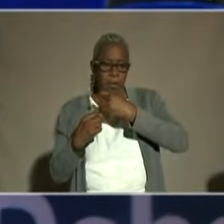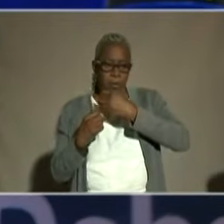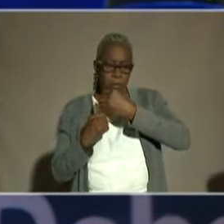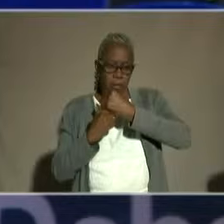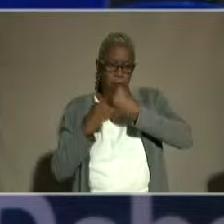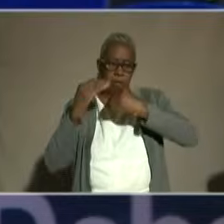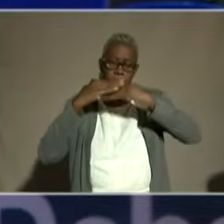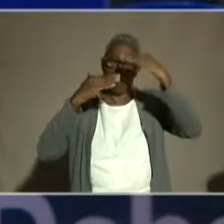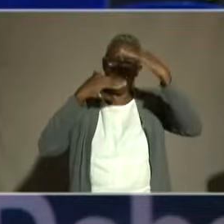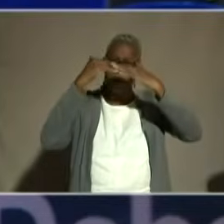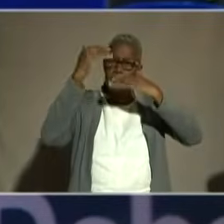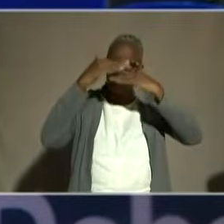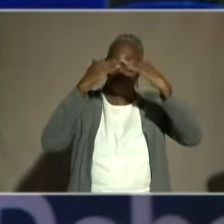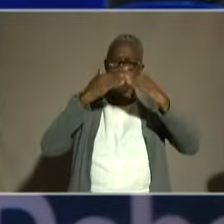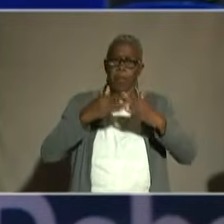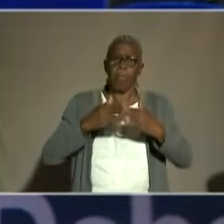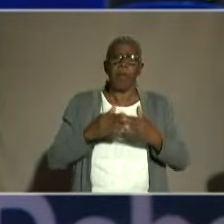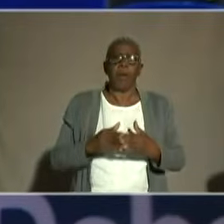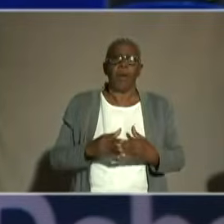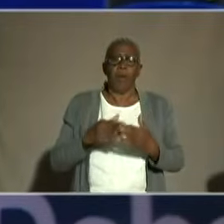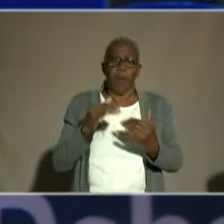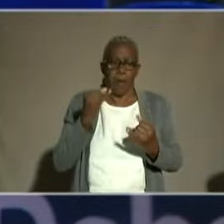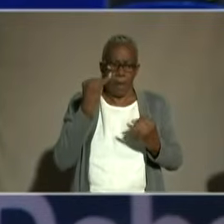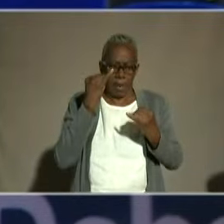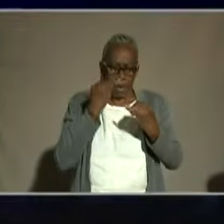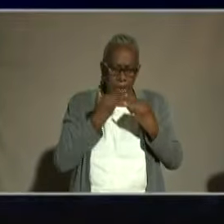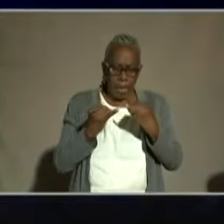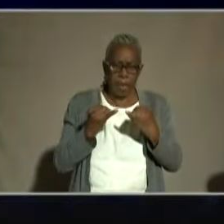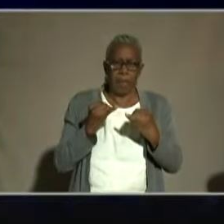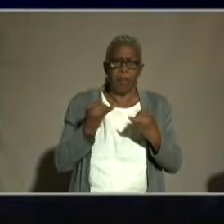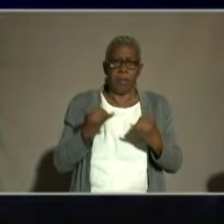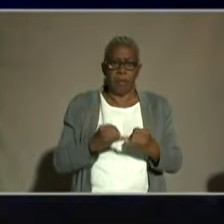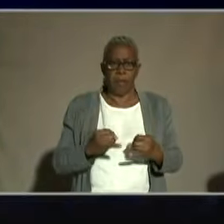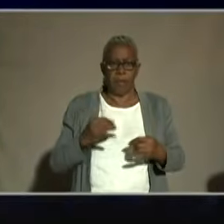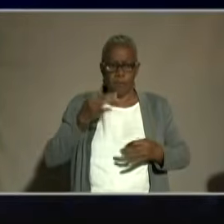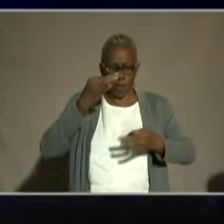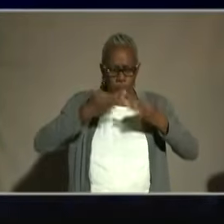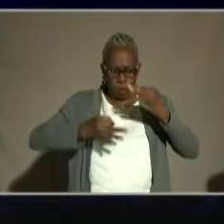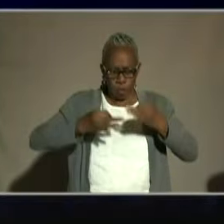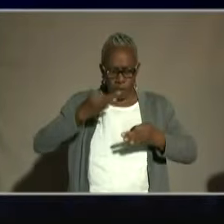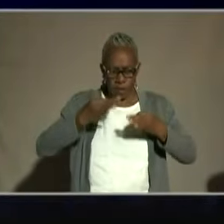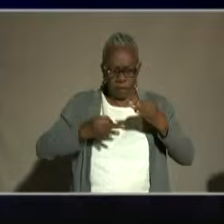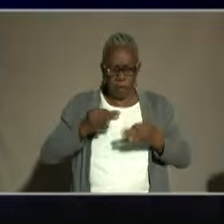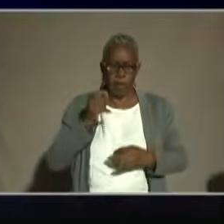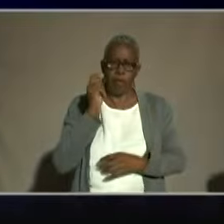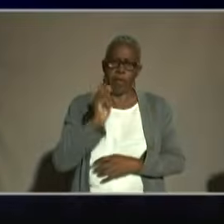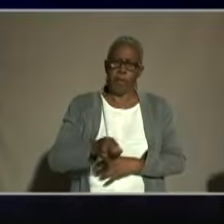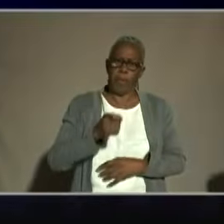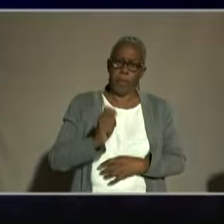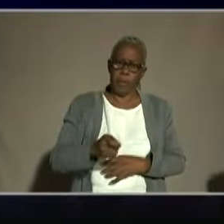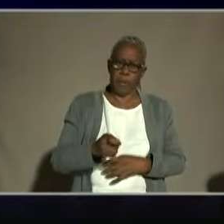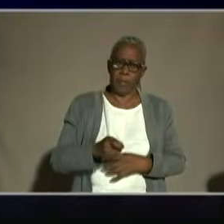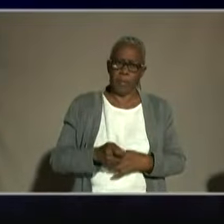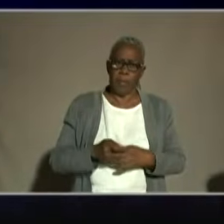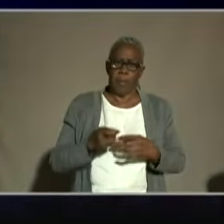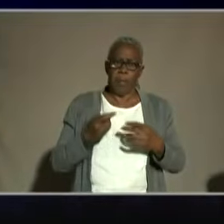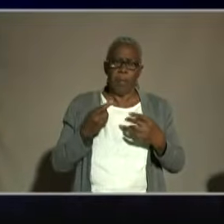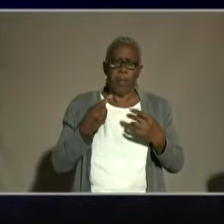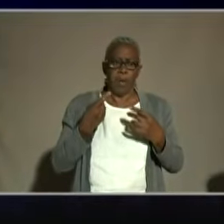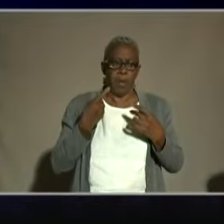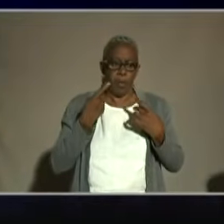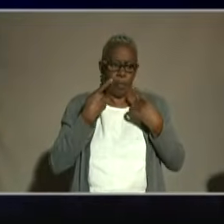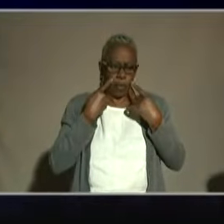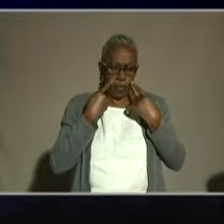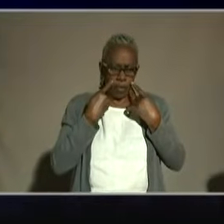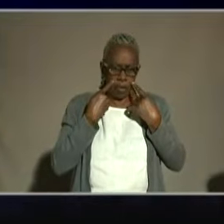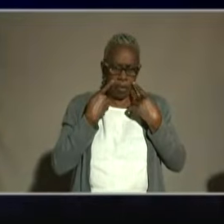society, our final court of appeal. They are inconsistent, they are hypocritical,